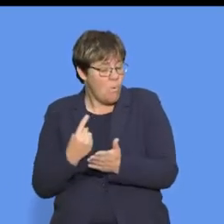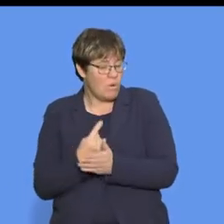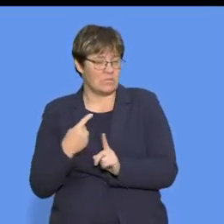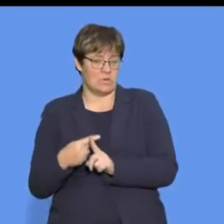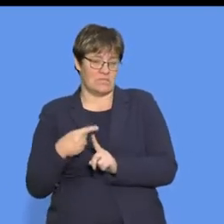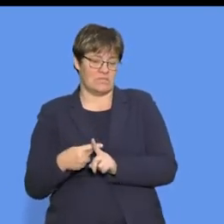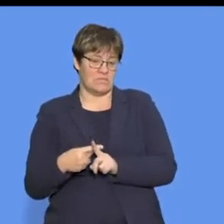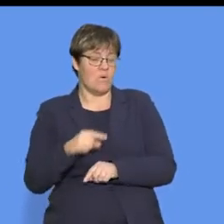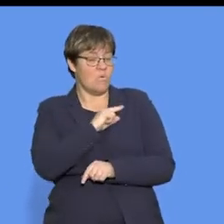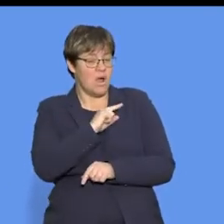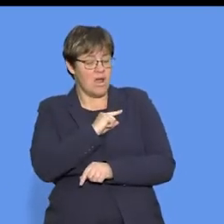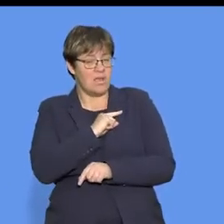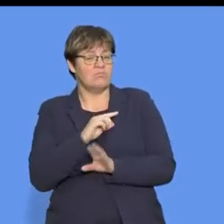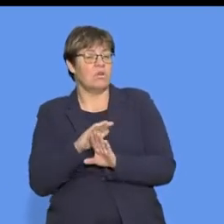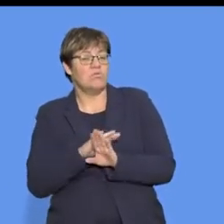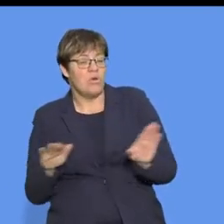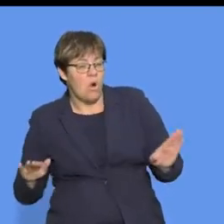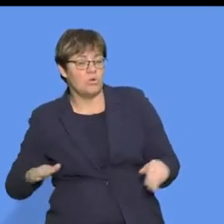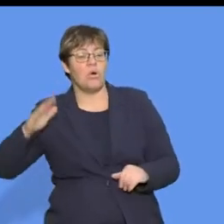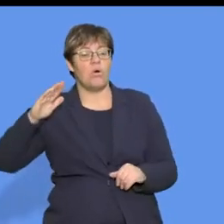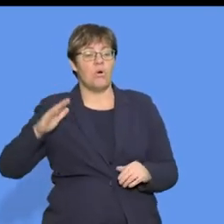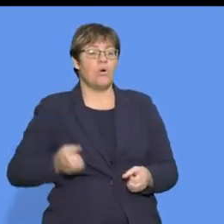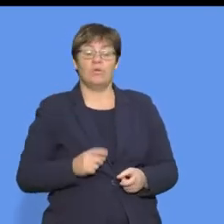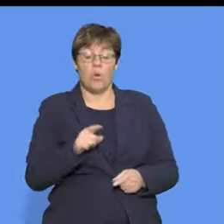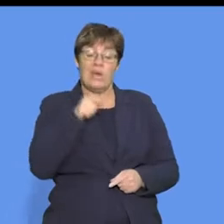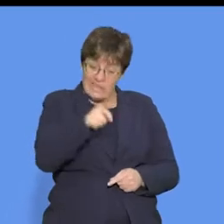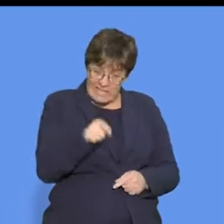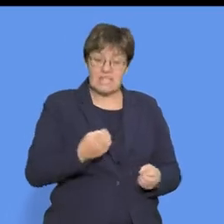It will always be positive because it is a